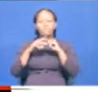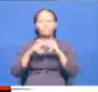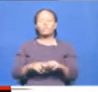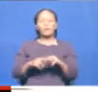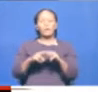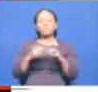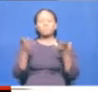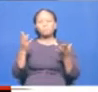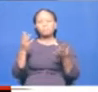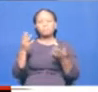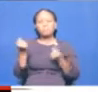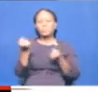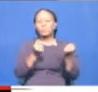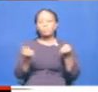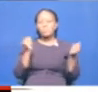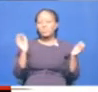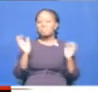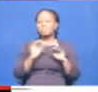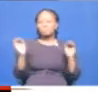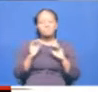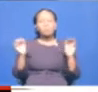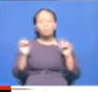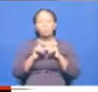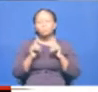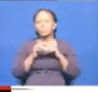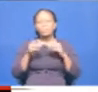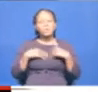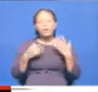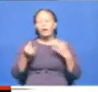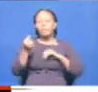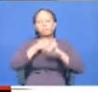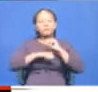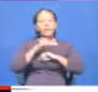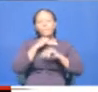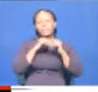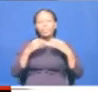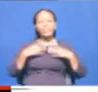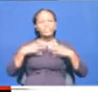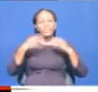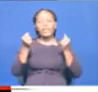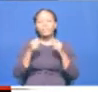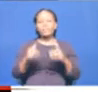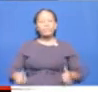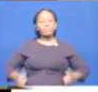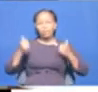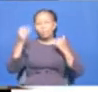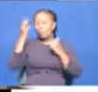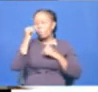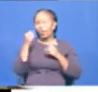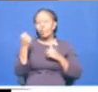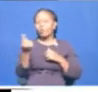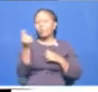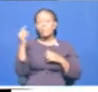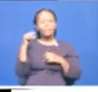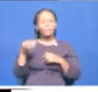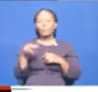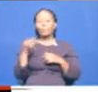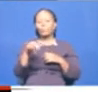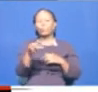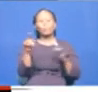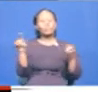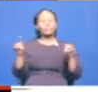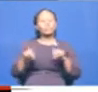inherently creates a more active, healthy lifestyle because you're walking everywhere. I think it also allows for a segment of the